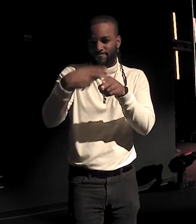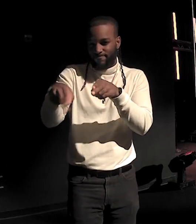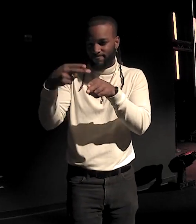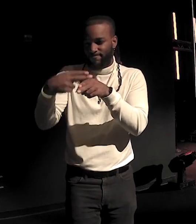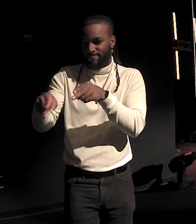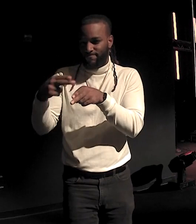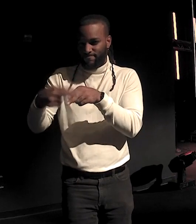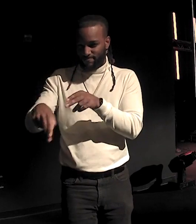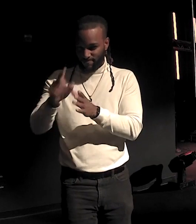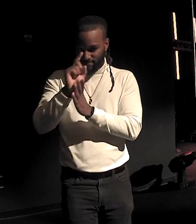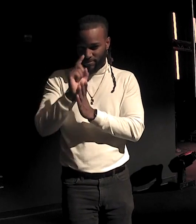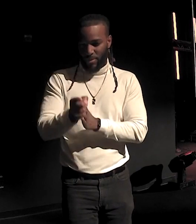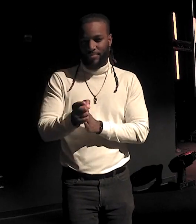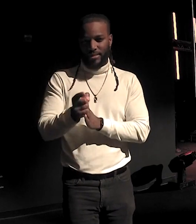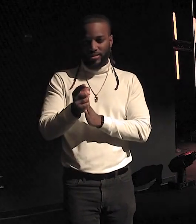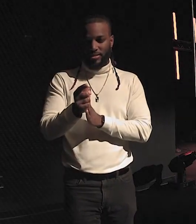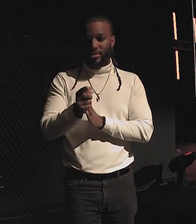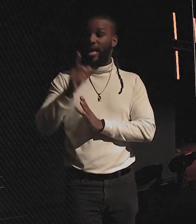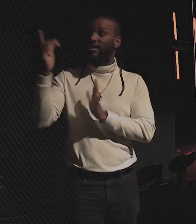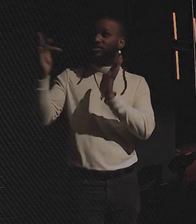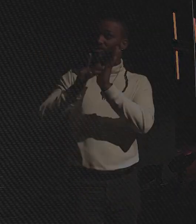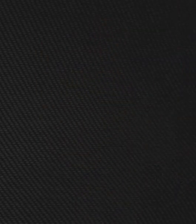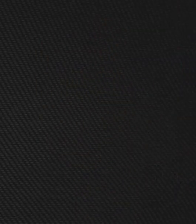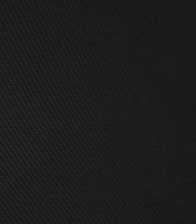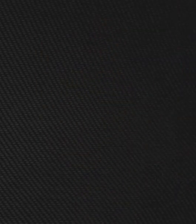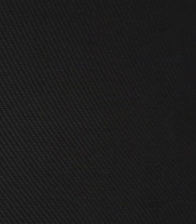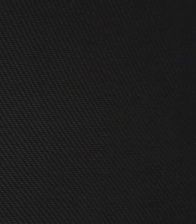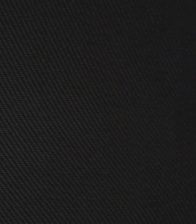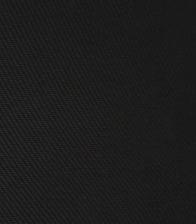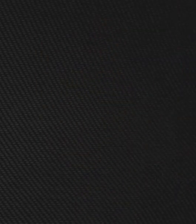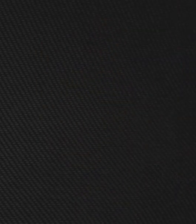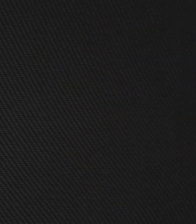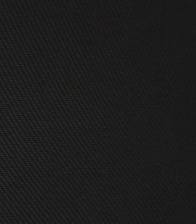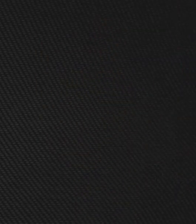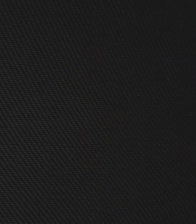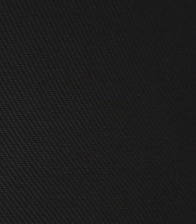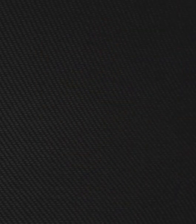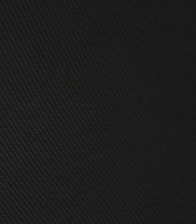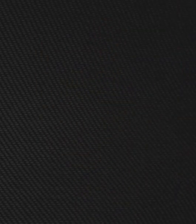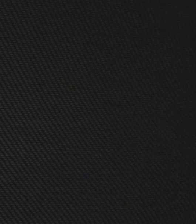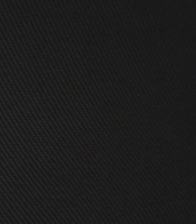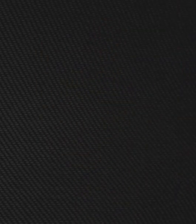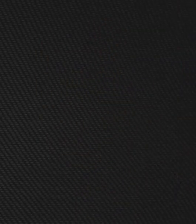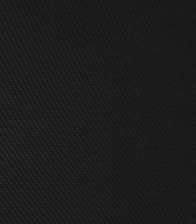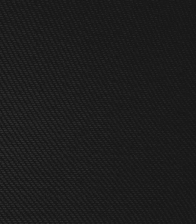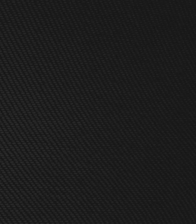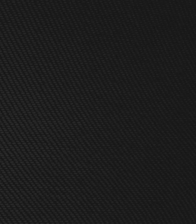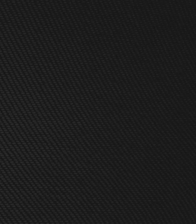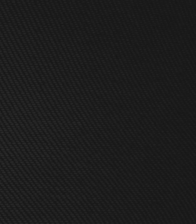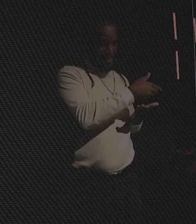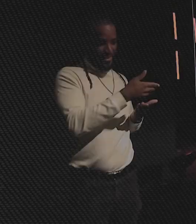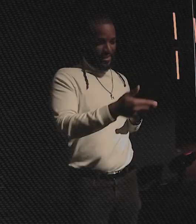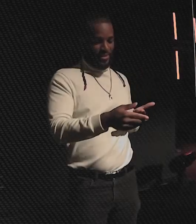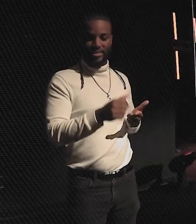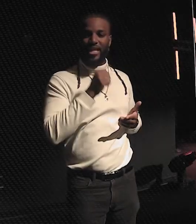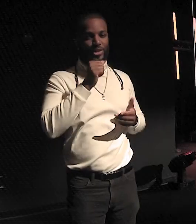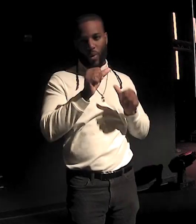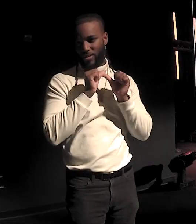and temporary. And Jesus is trying to rescue us from treasuring the things that don't